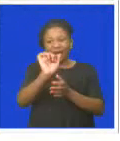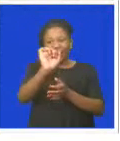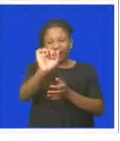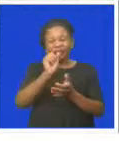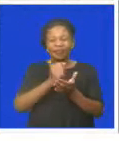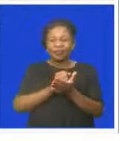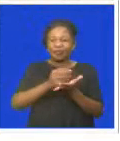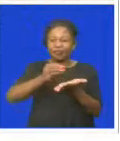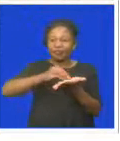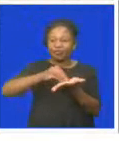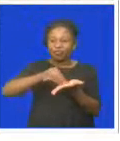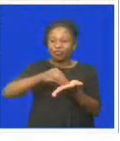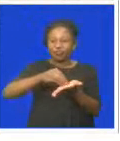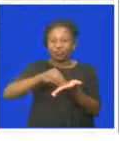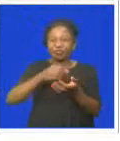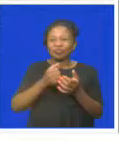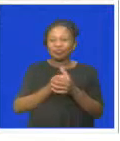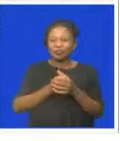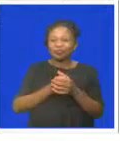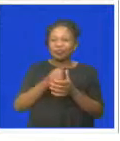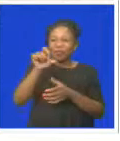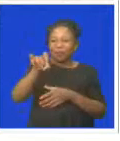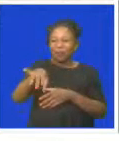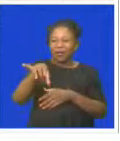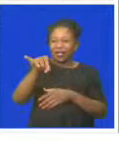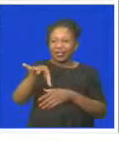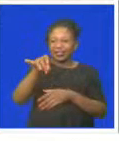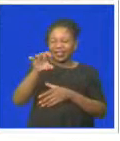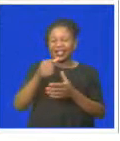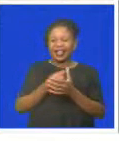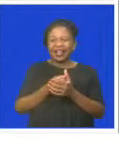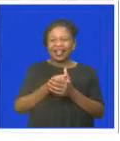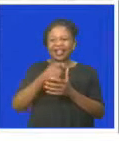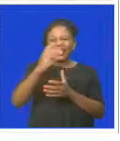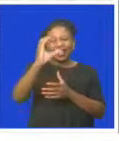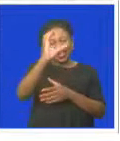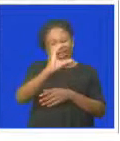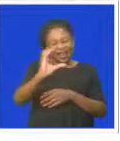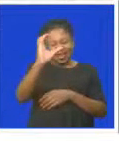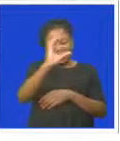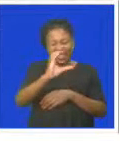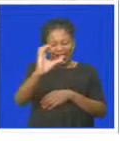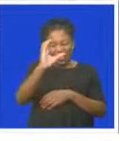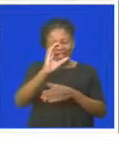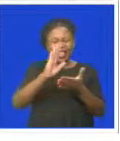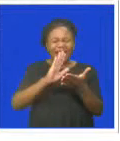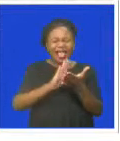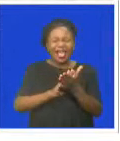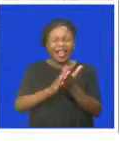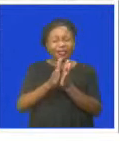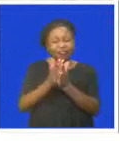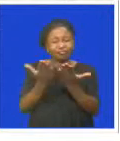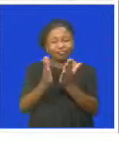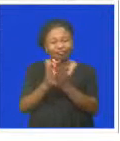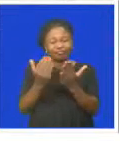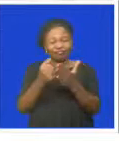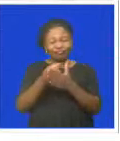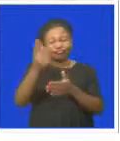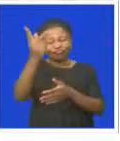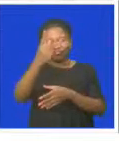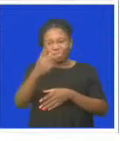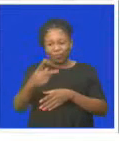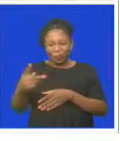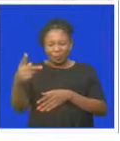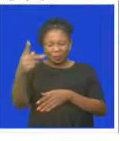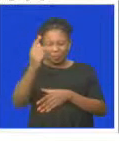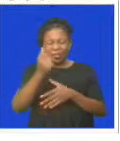rubber, a pencil, crayons, and your drawing book. Let's